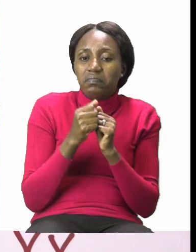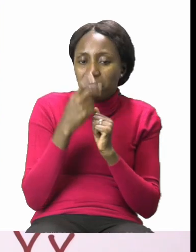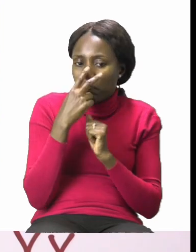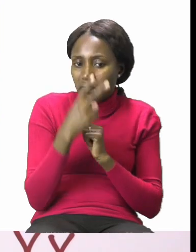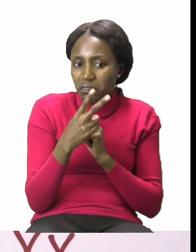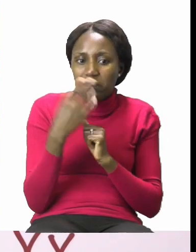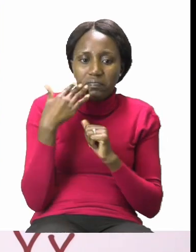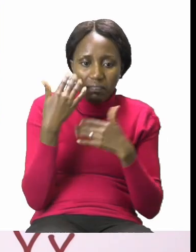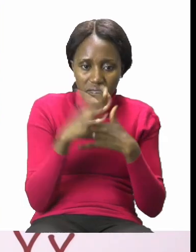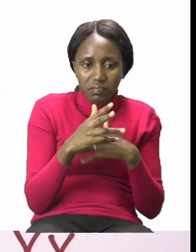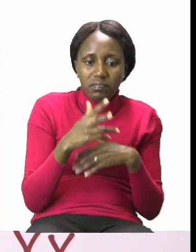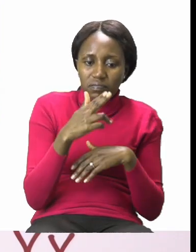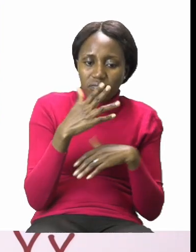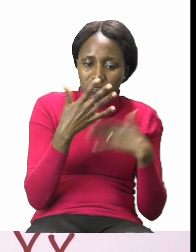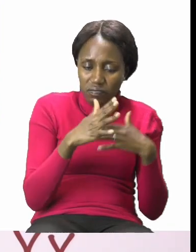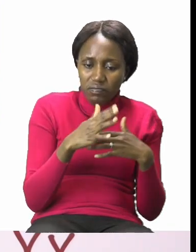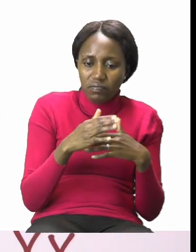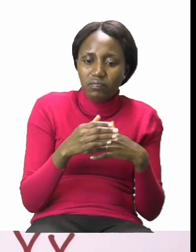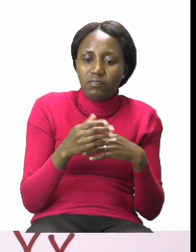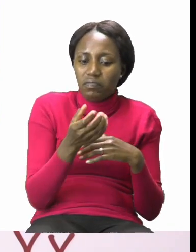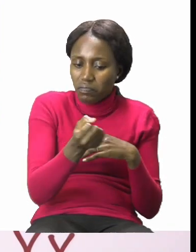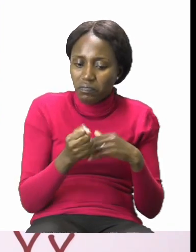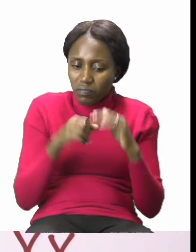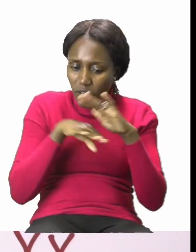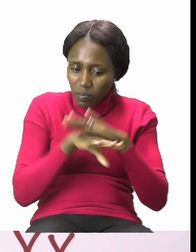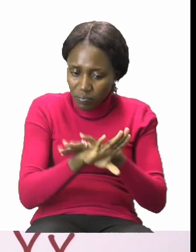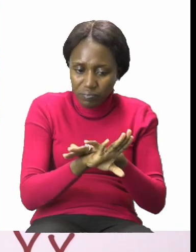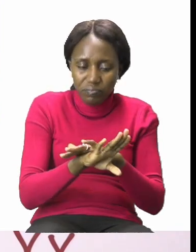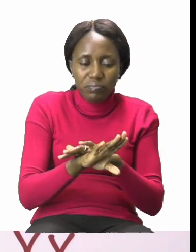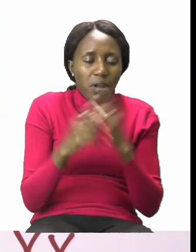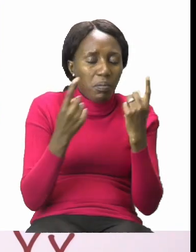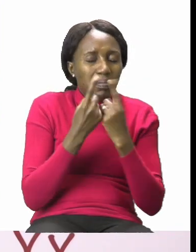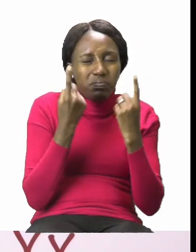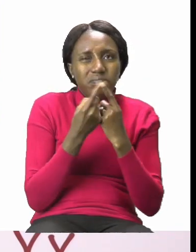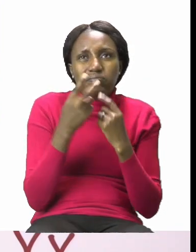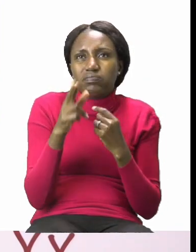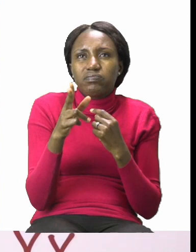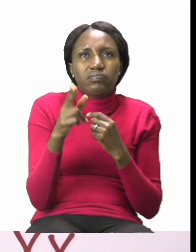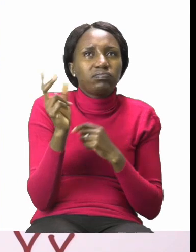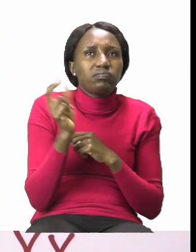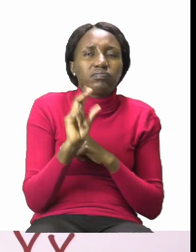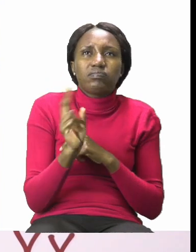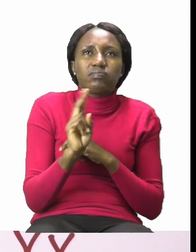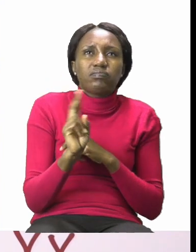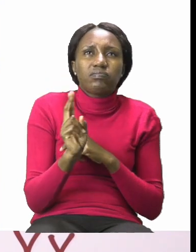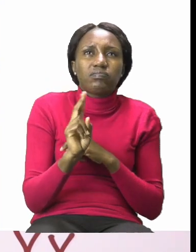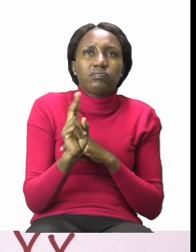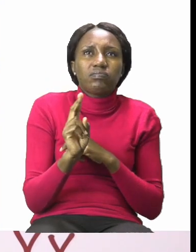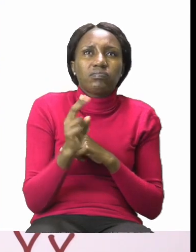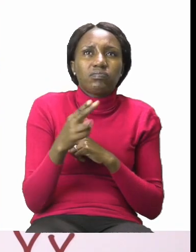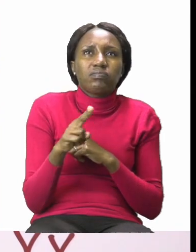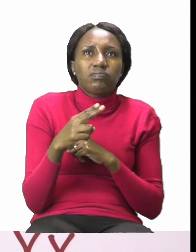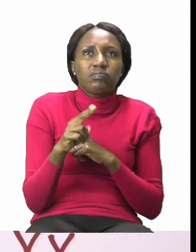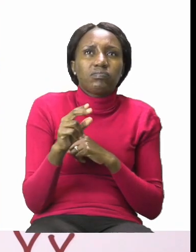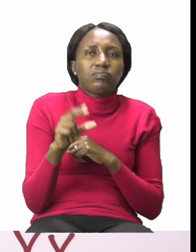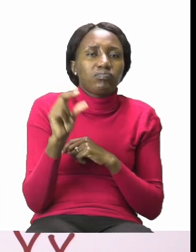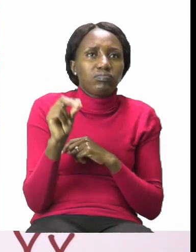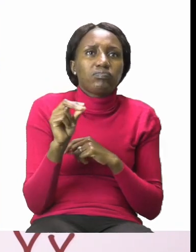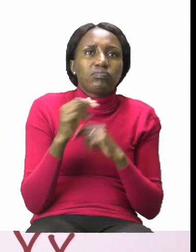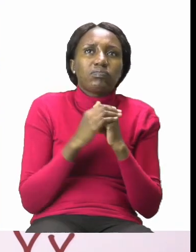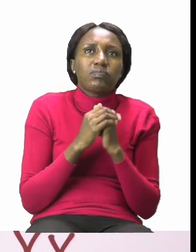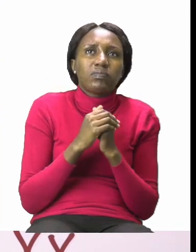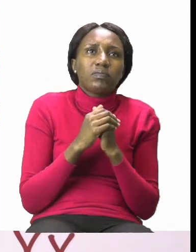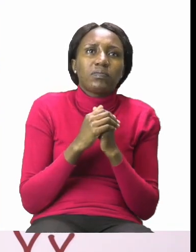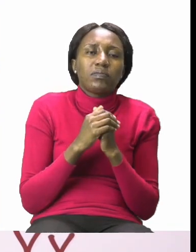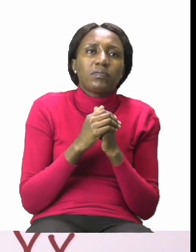away. It is not a toy. So when you're done cutting, you are now going to